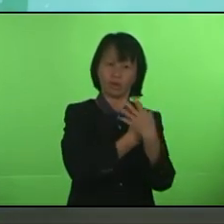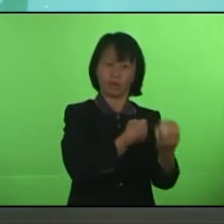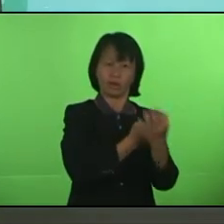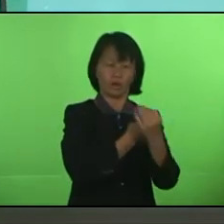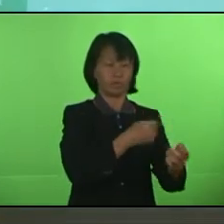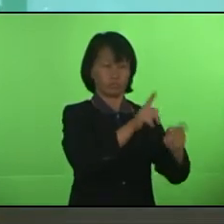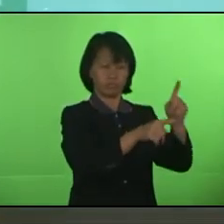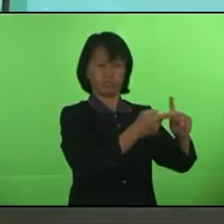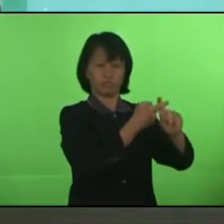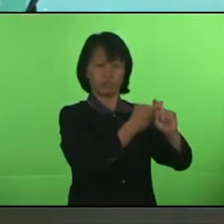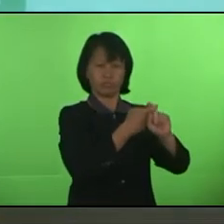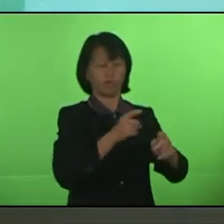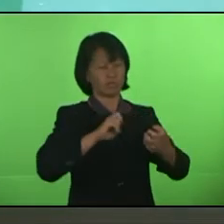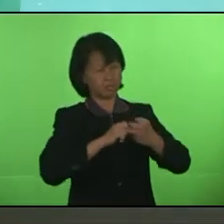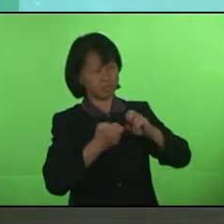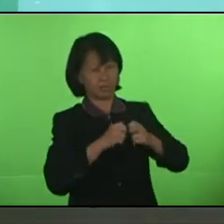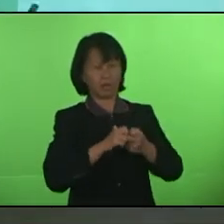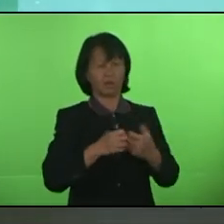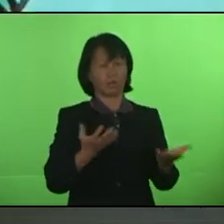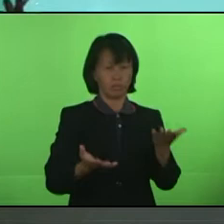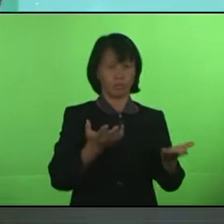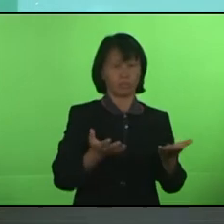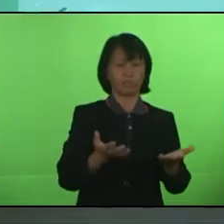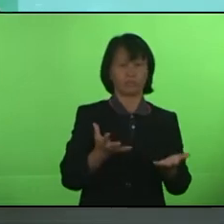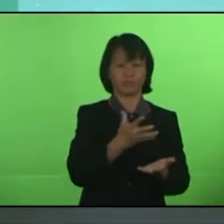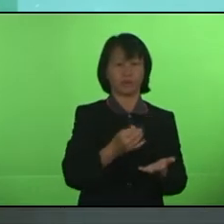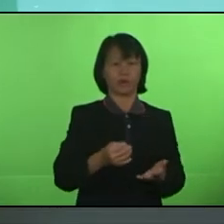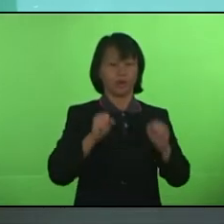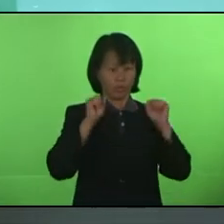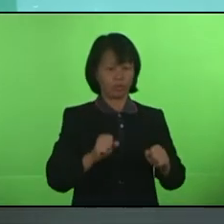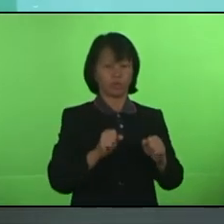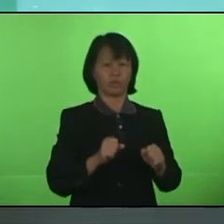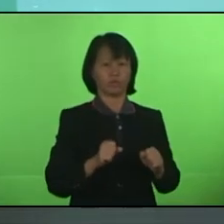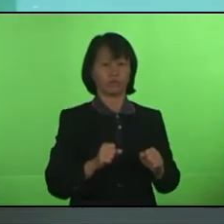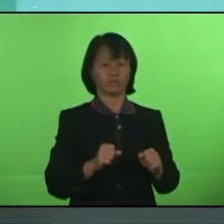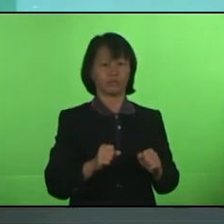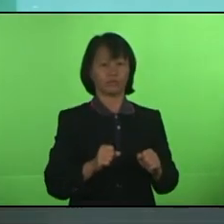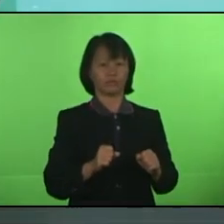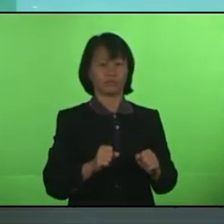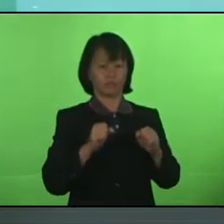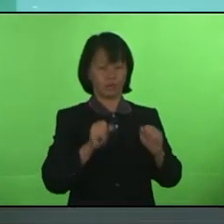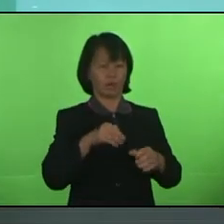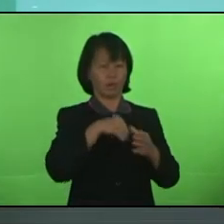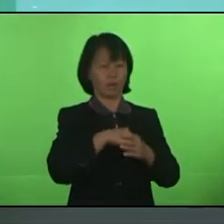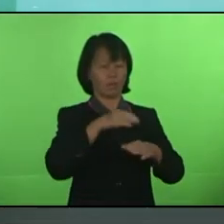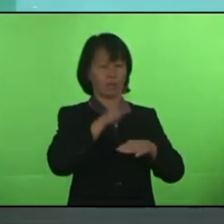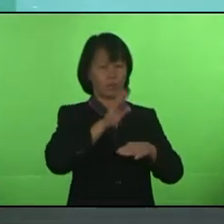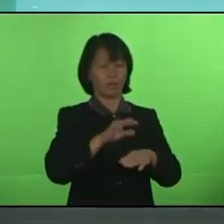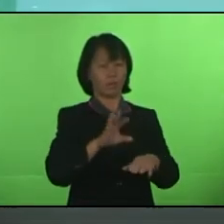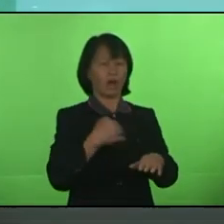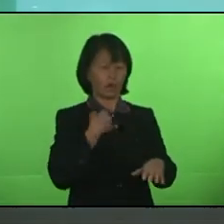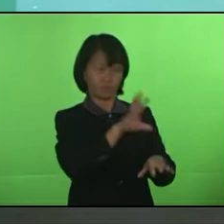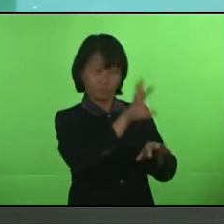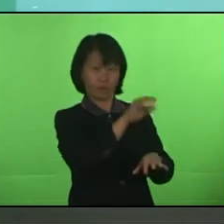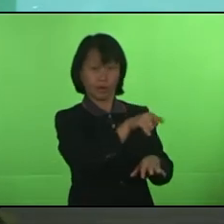similar problems or situations that you are facing, and from there you can work out the most effective alternative for